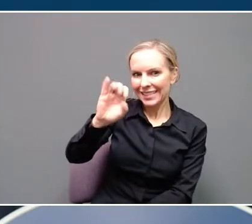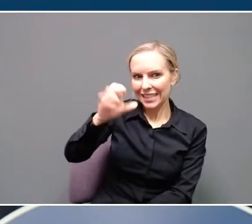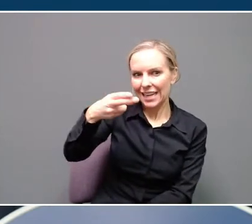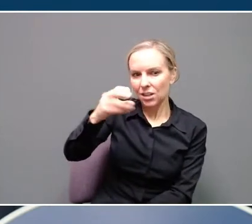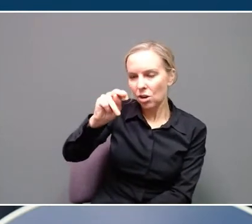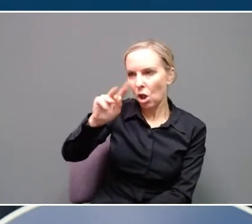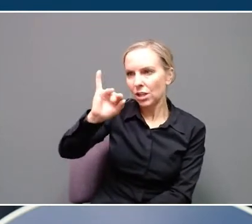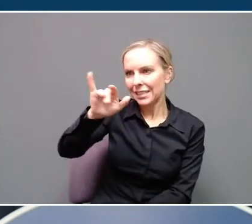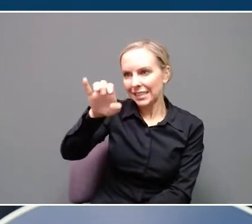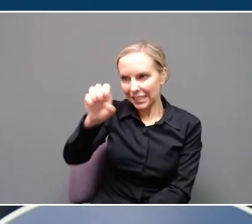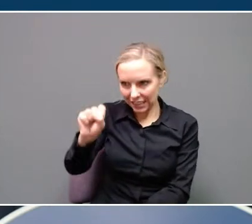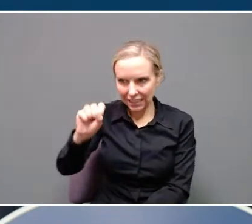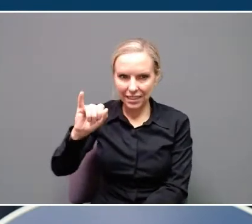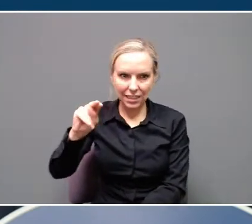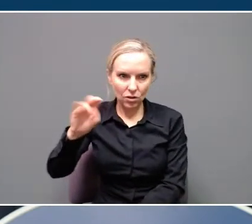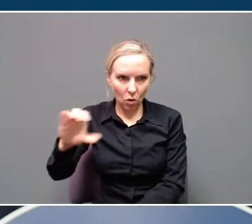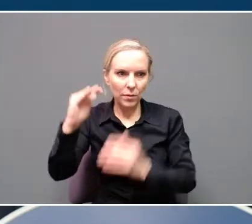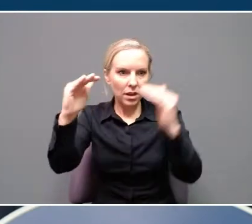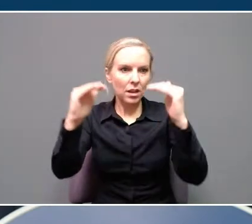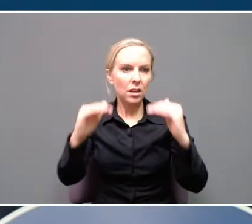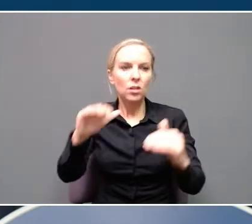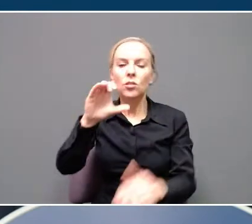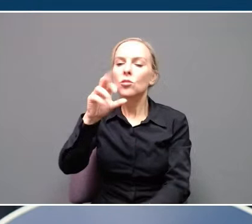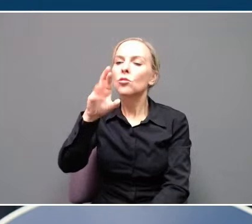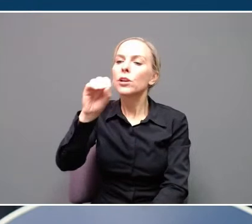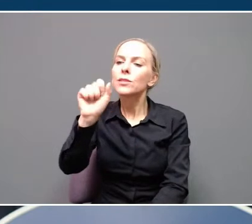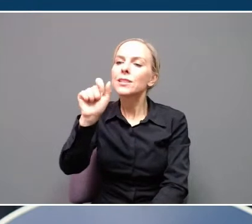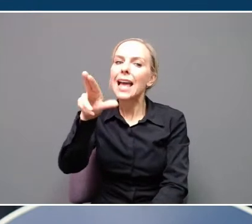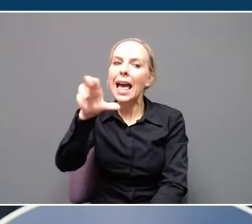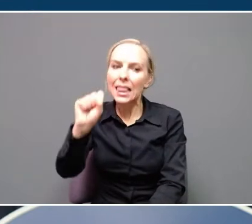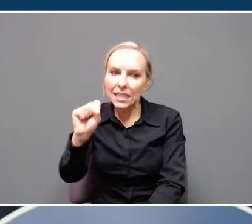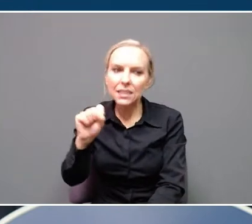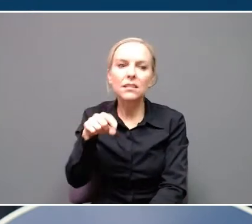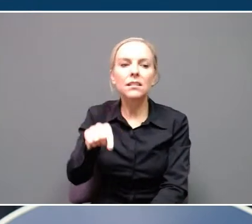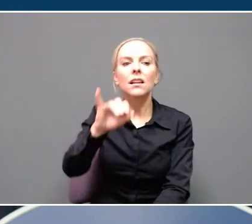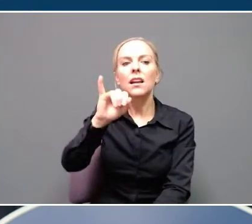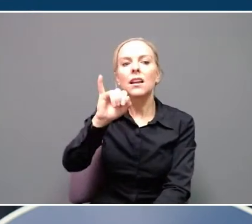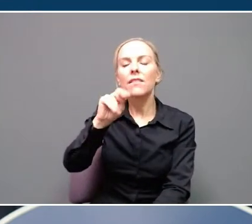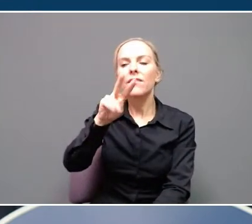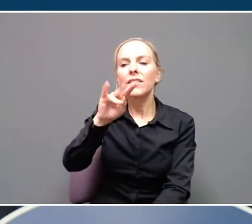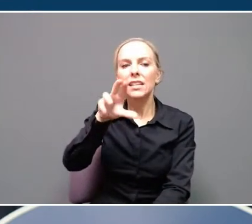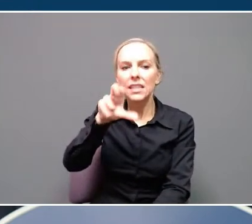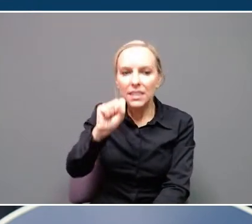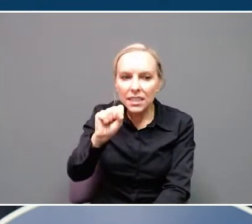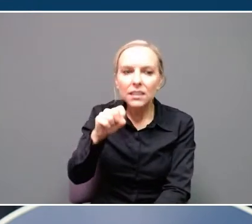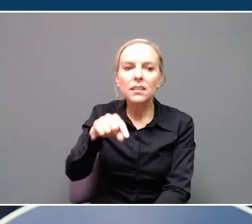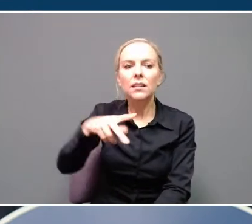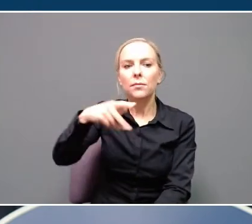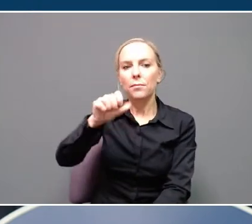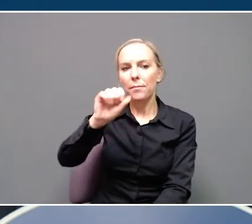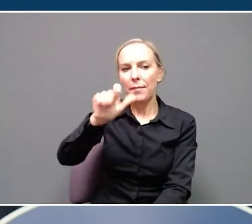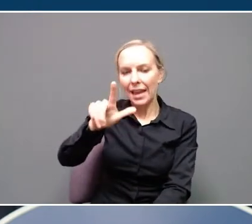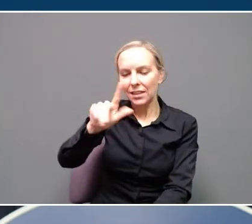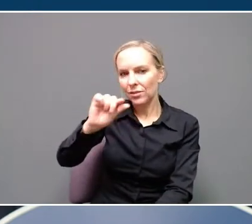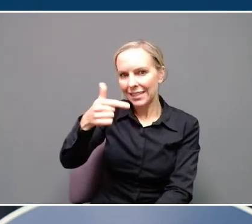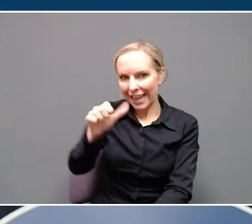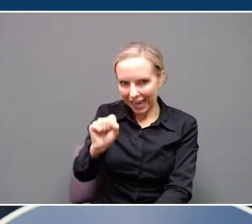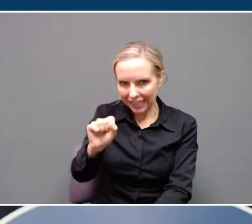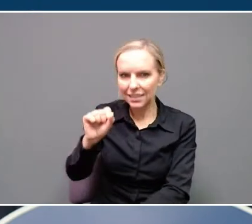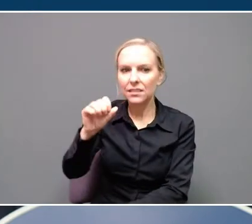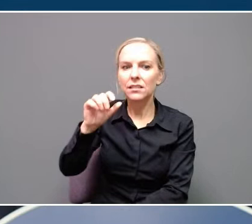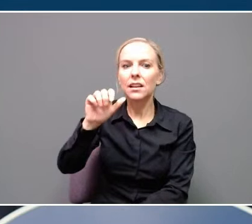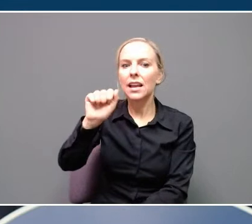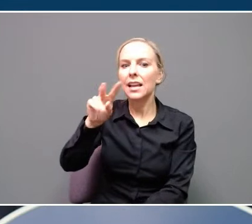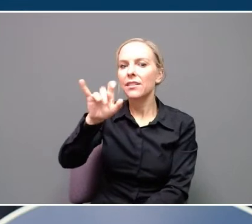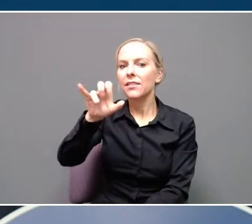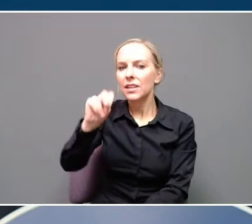Biotechnologies Incorporated, Creo Incorporated, Invictus Informatics, and Pascal Tags Incorporated, Aviation Safety